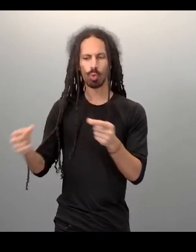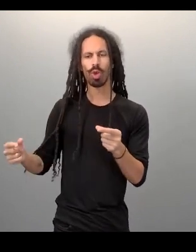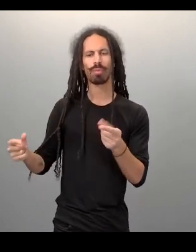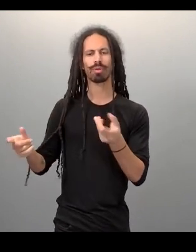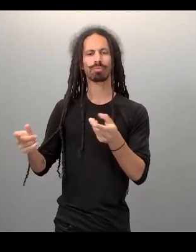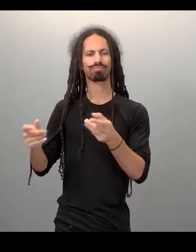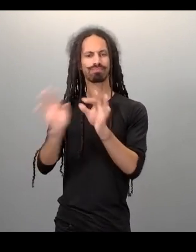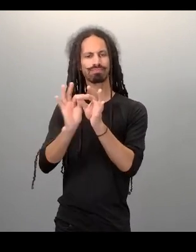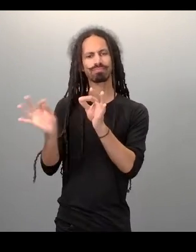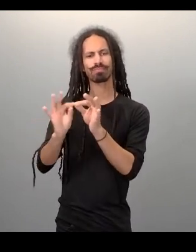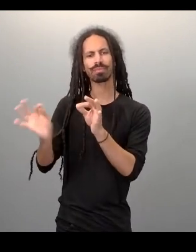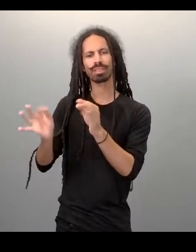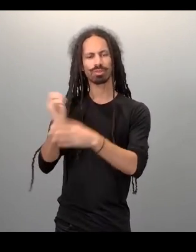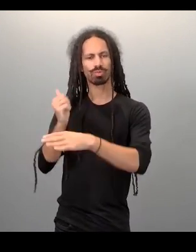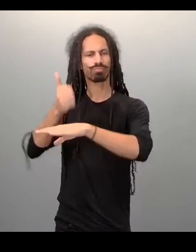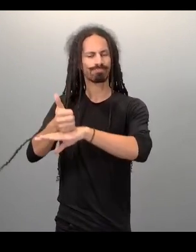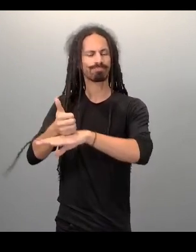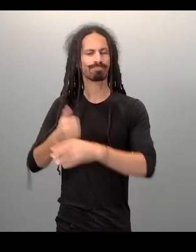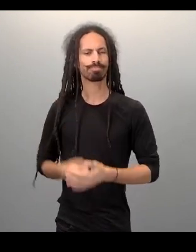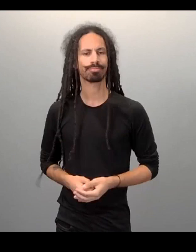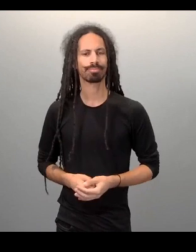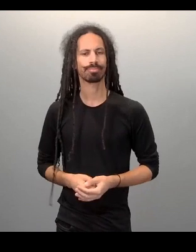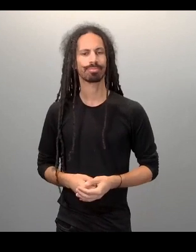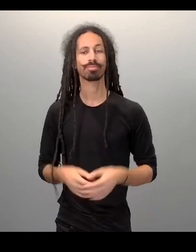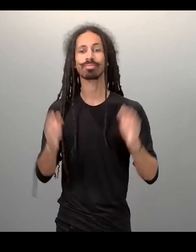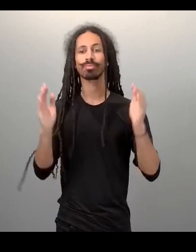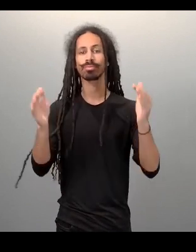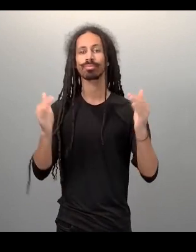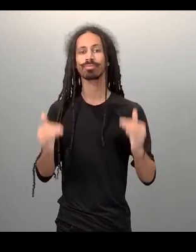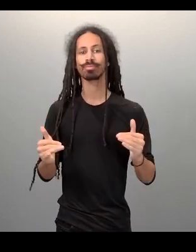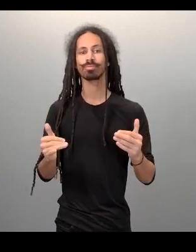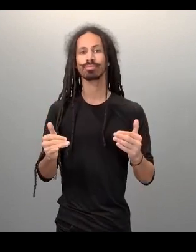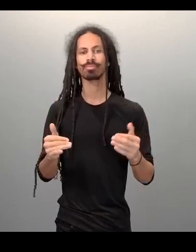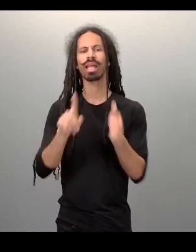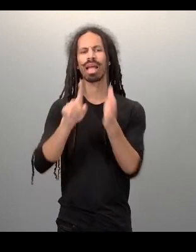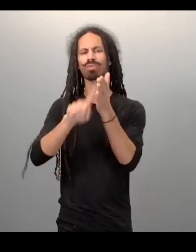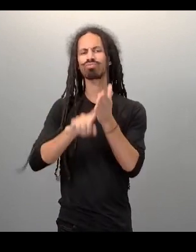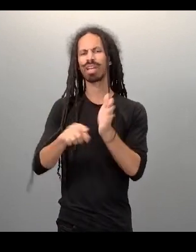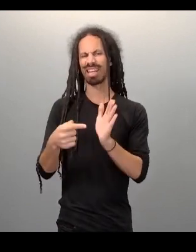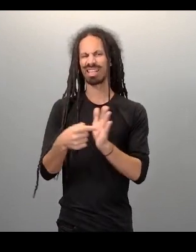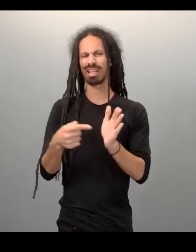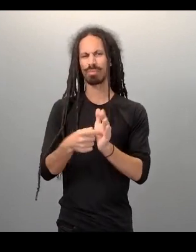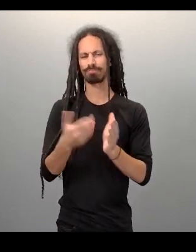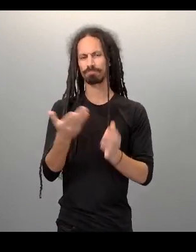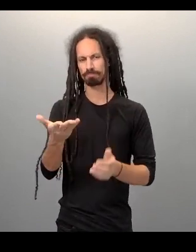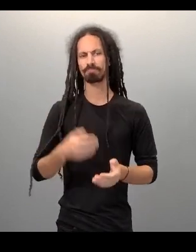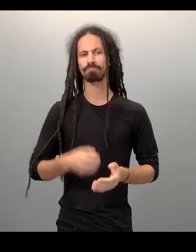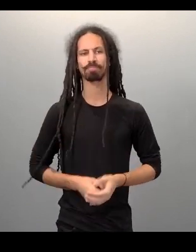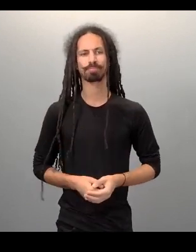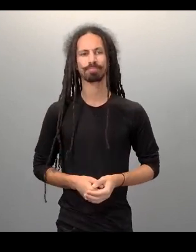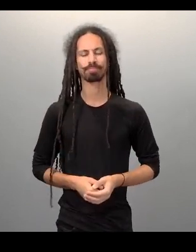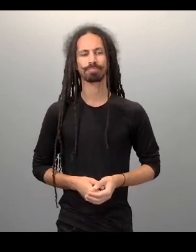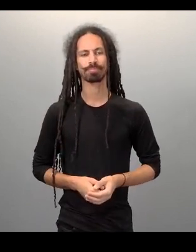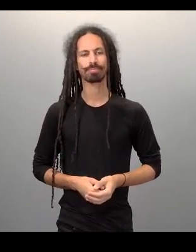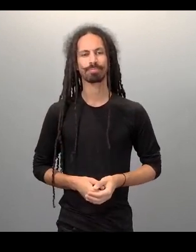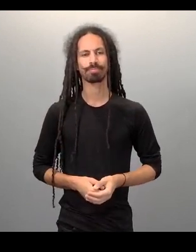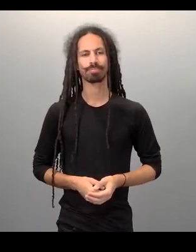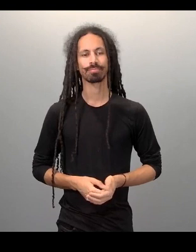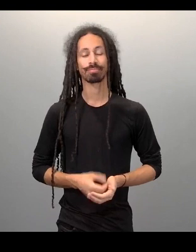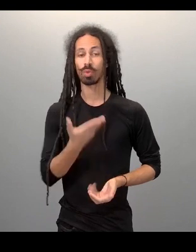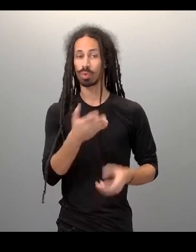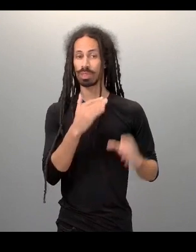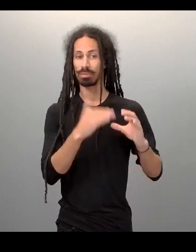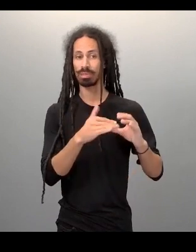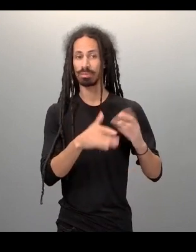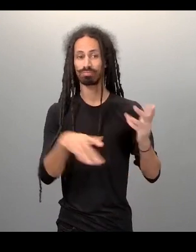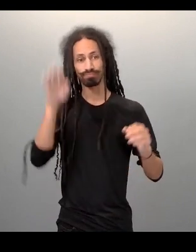structure. So now let's look at an example. So here's an email. Hey,